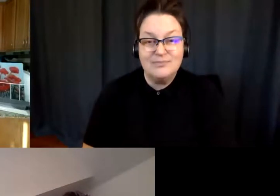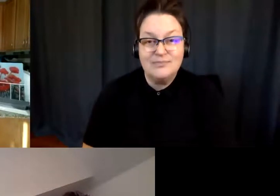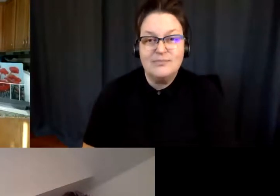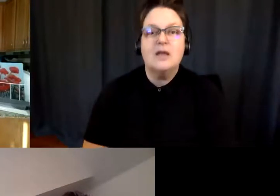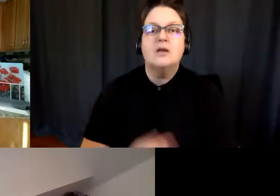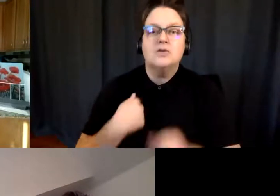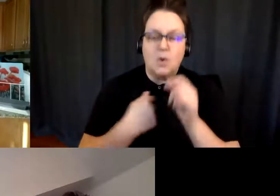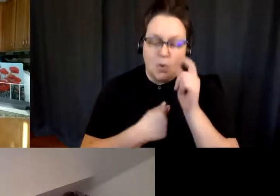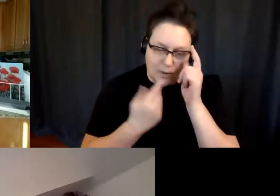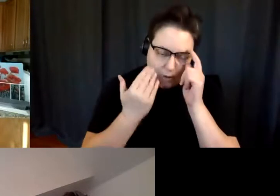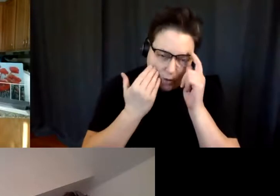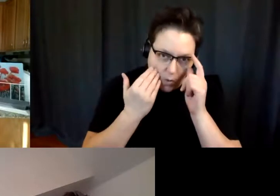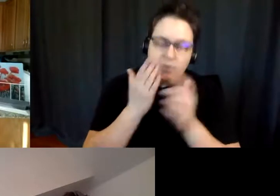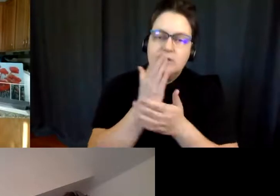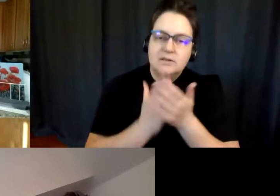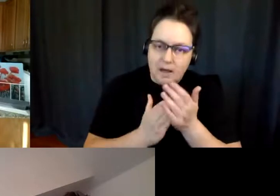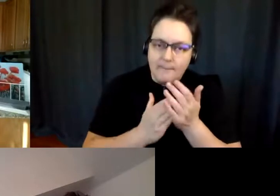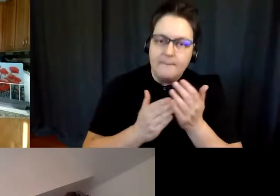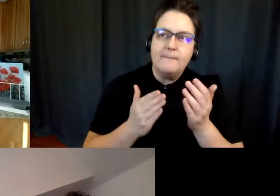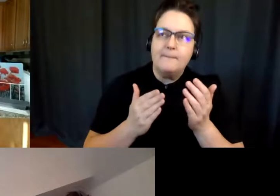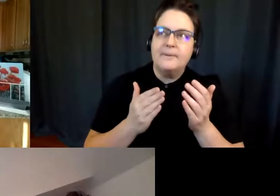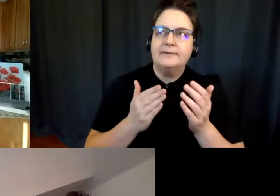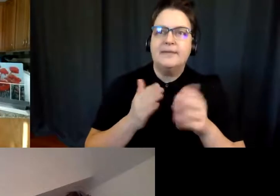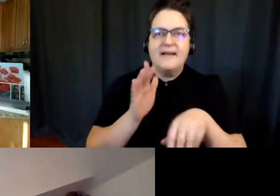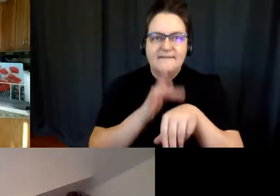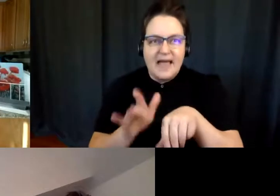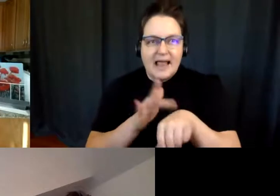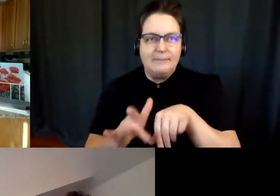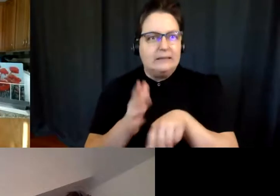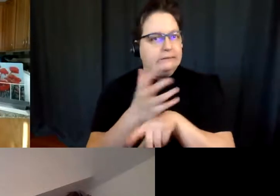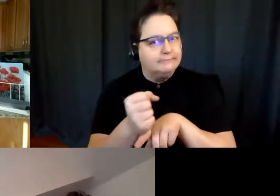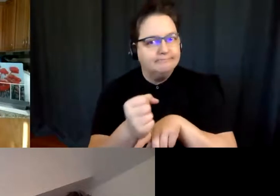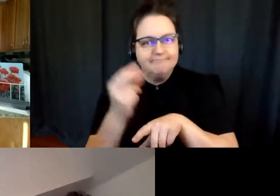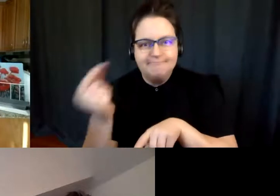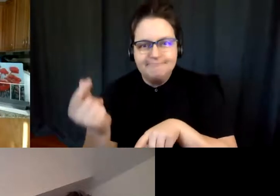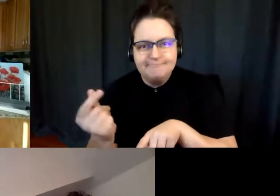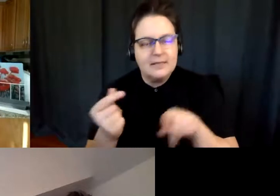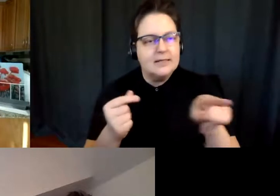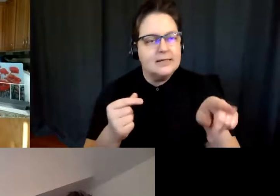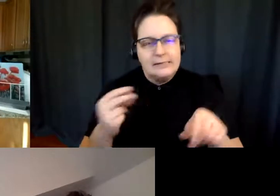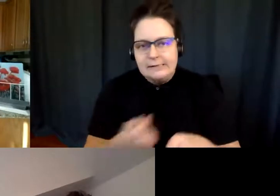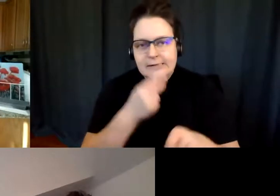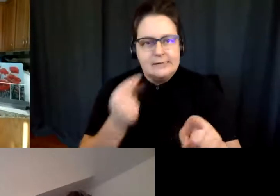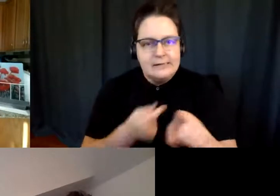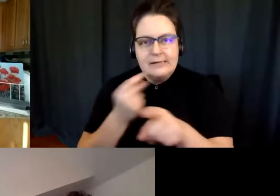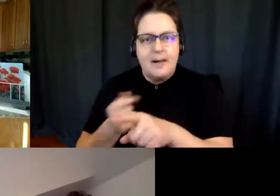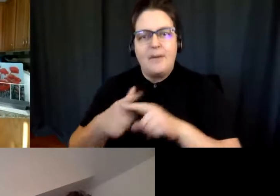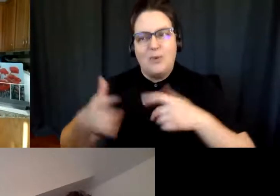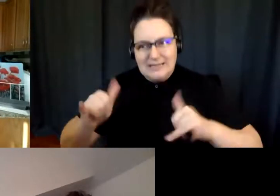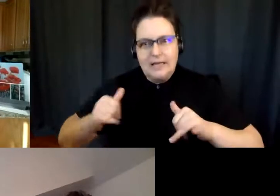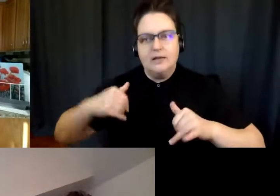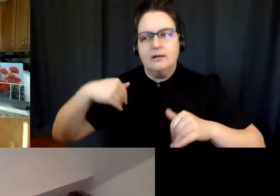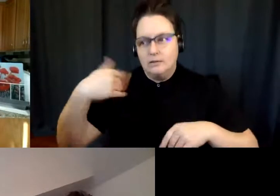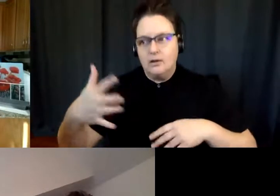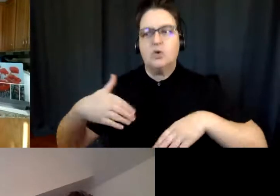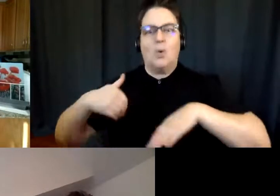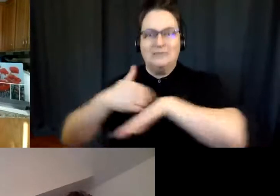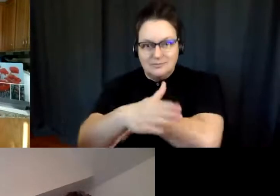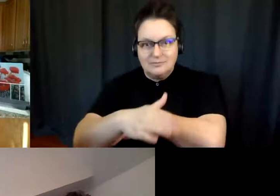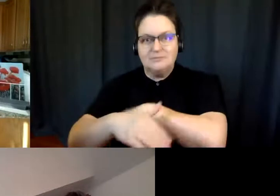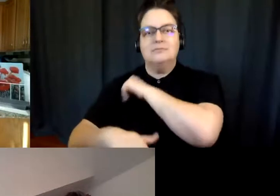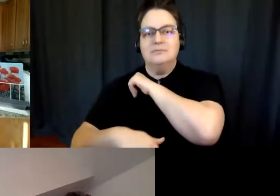these limitations on the available doses, we continue to roll them out in this sort of